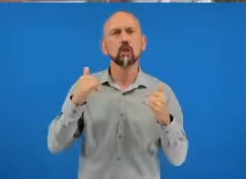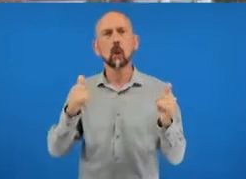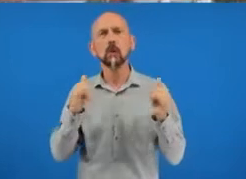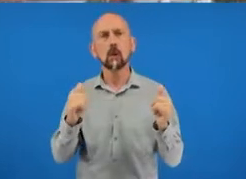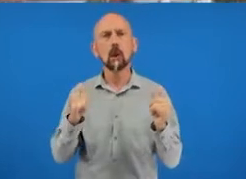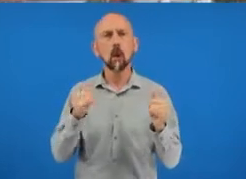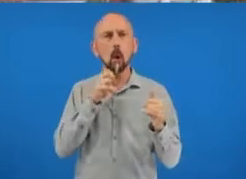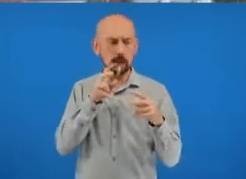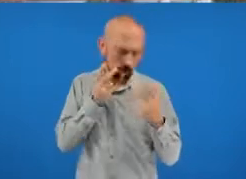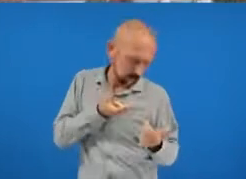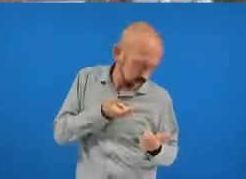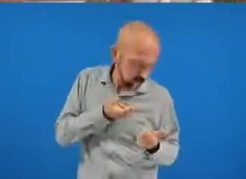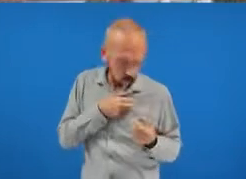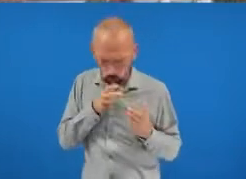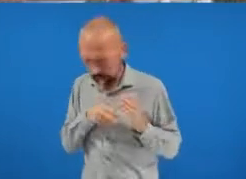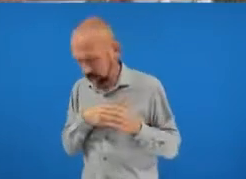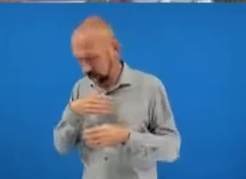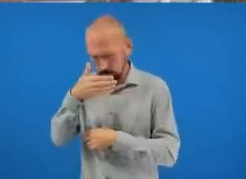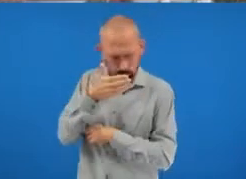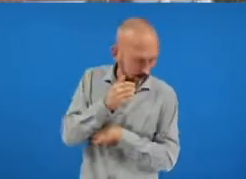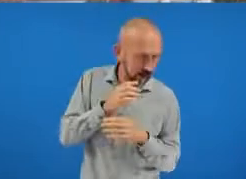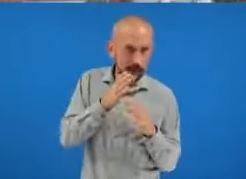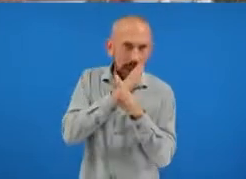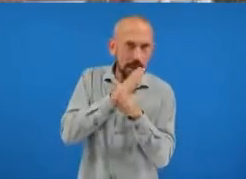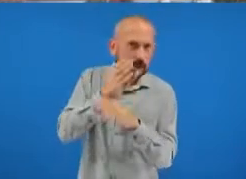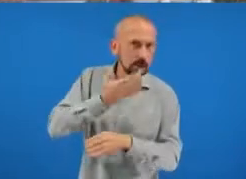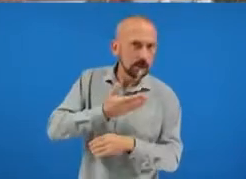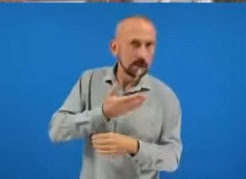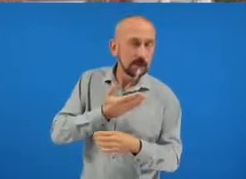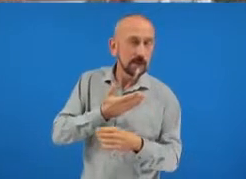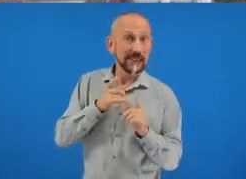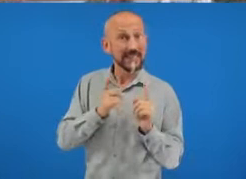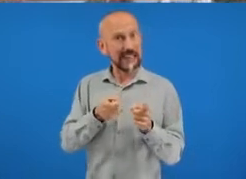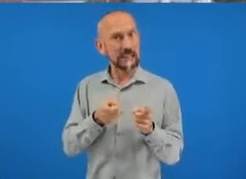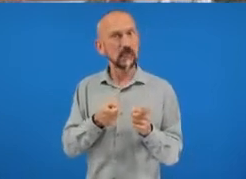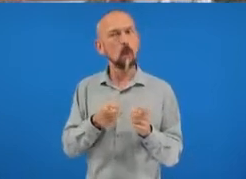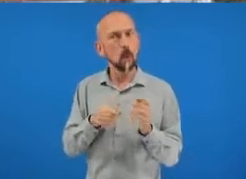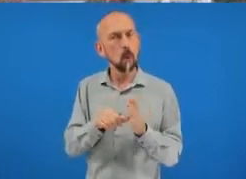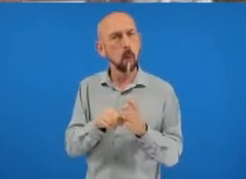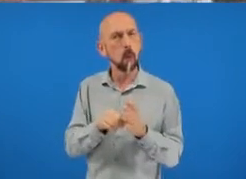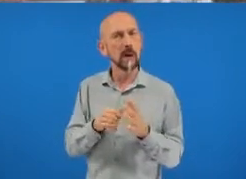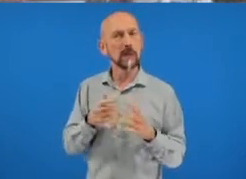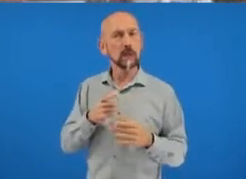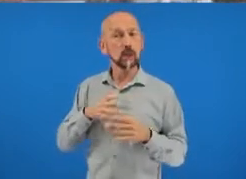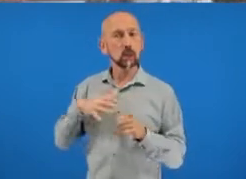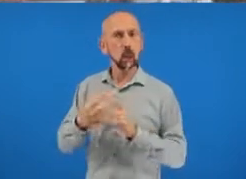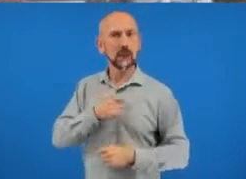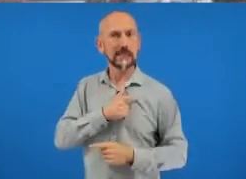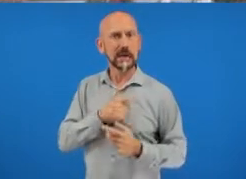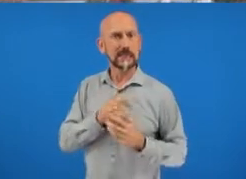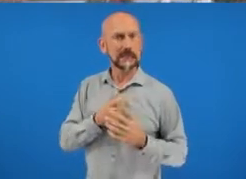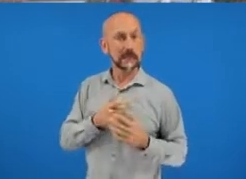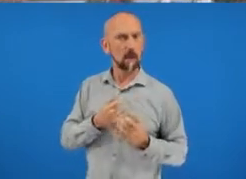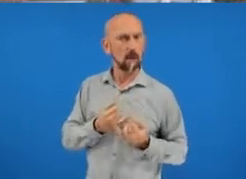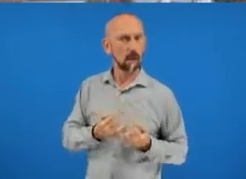down. Okay, hiding her face. And this is a big problem in social anxiety because it can really keep the fears going.